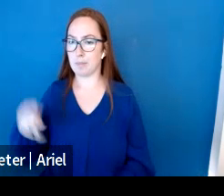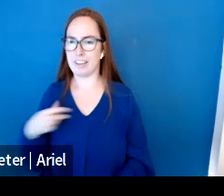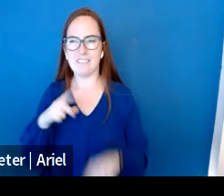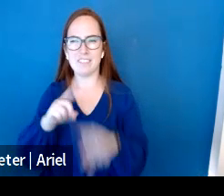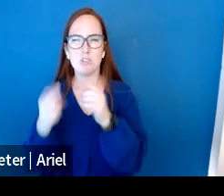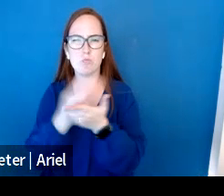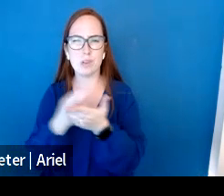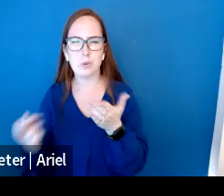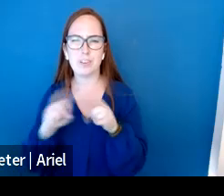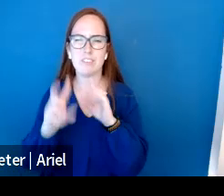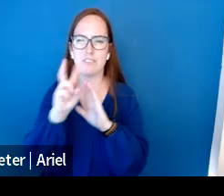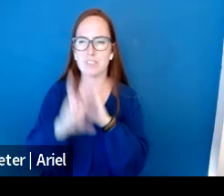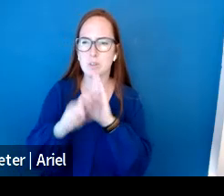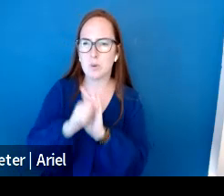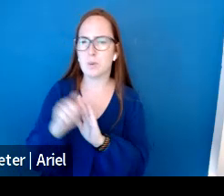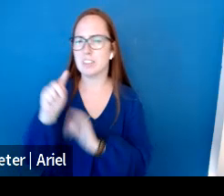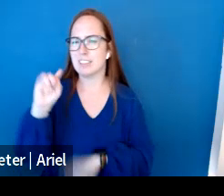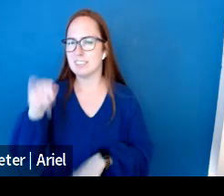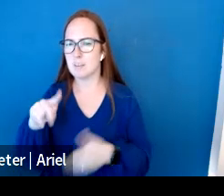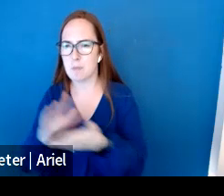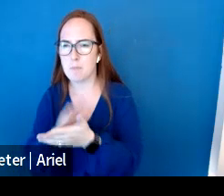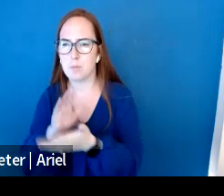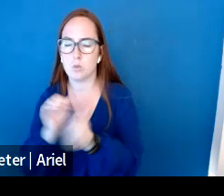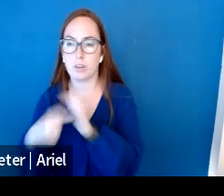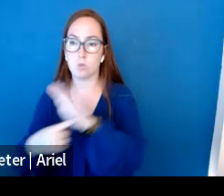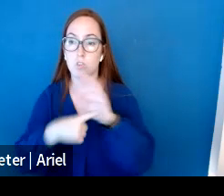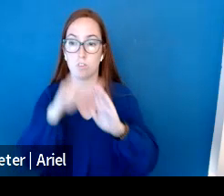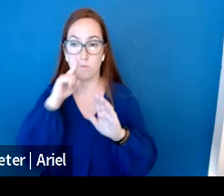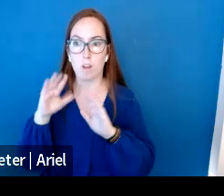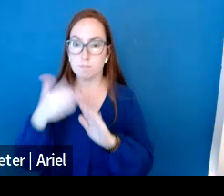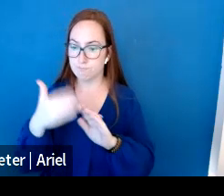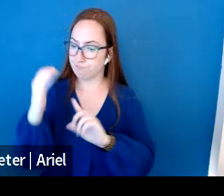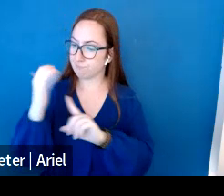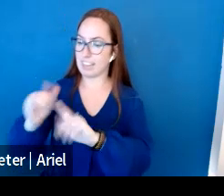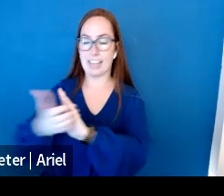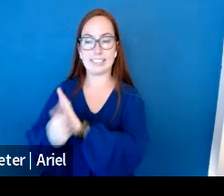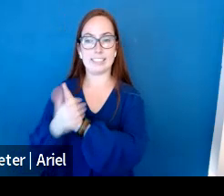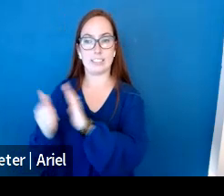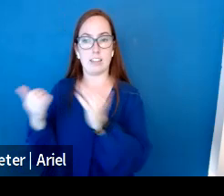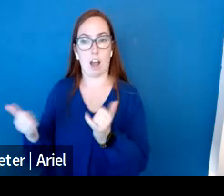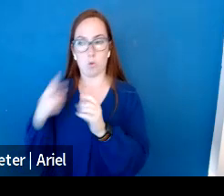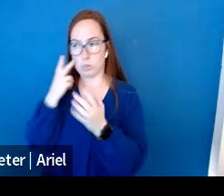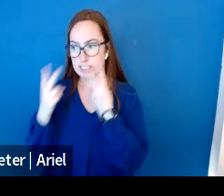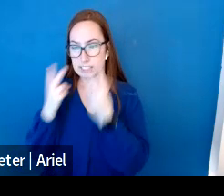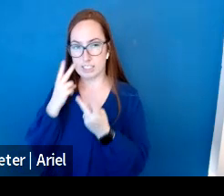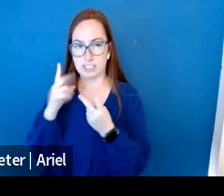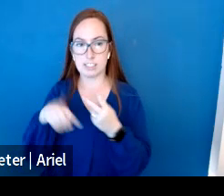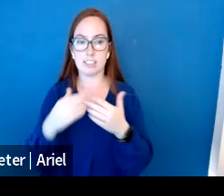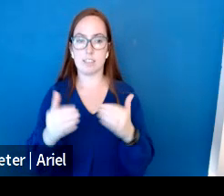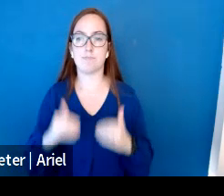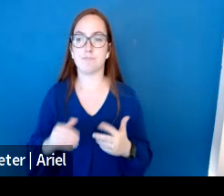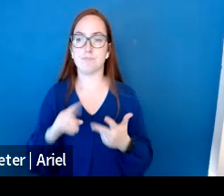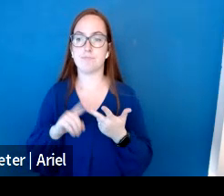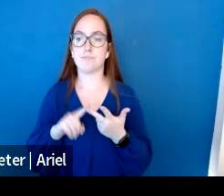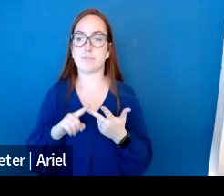be also used to do this, to show the skill in action. Then the next phase is the do phase, in